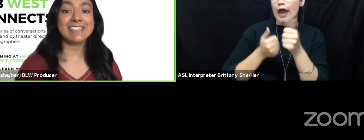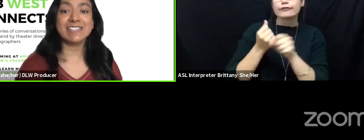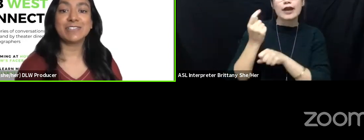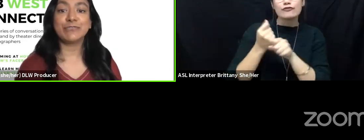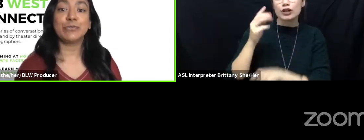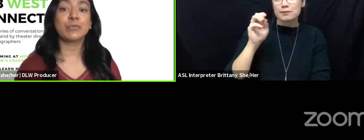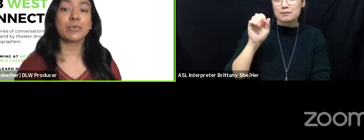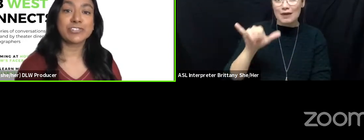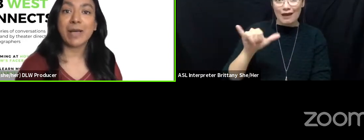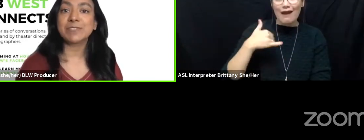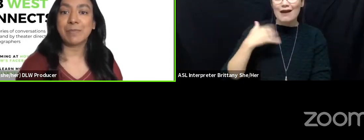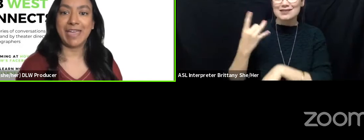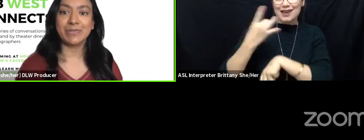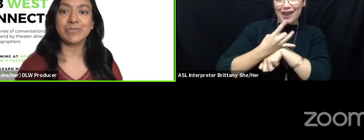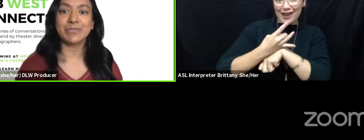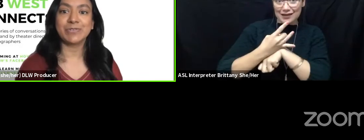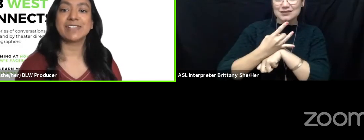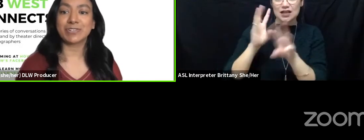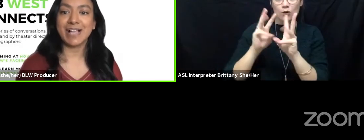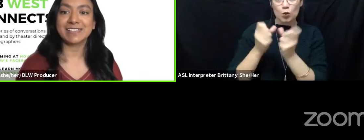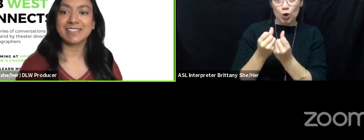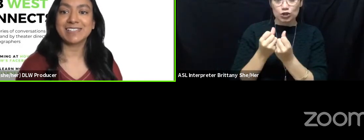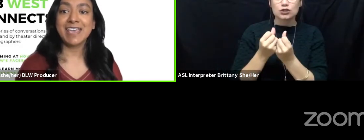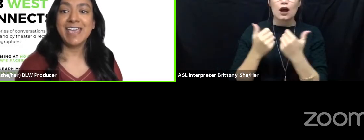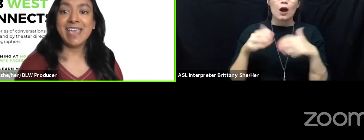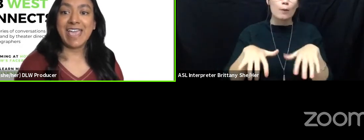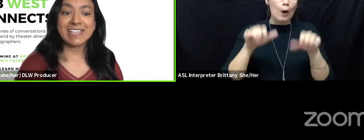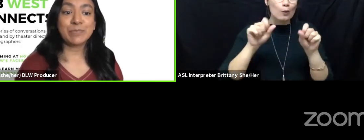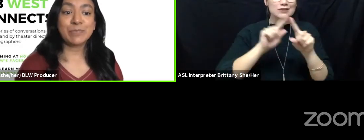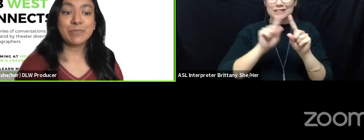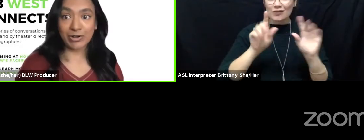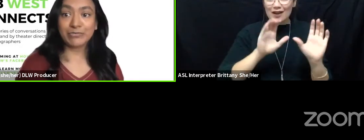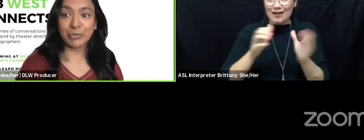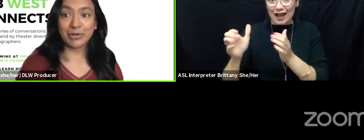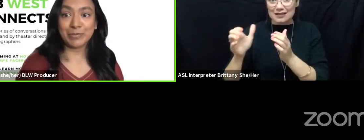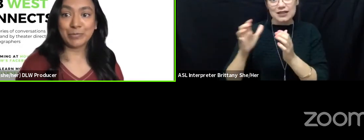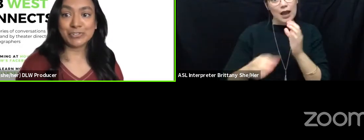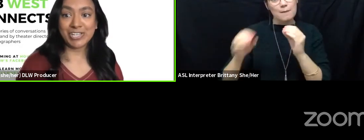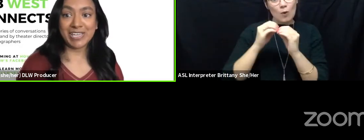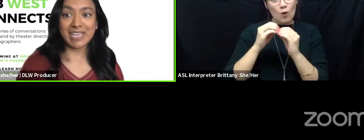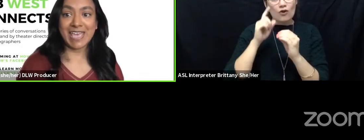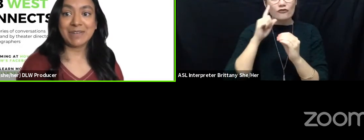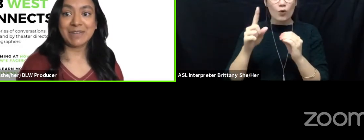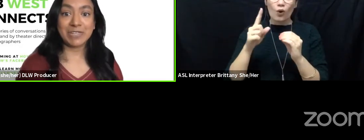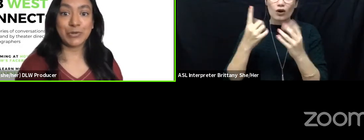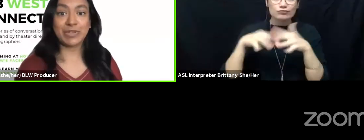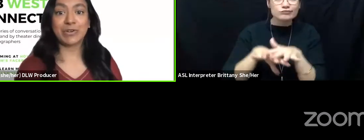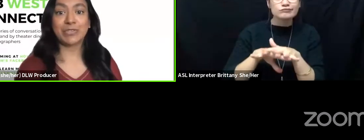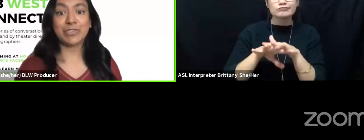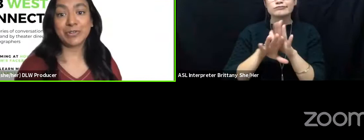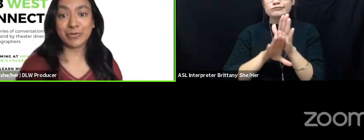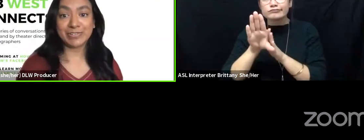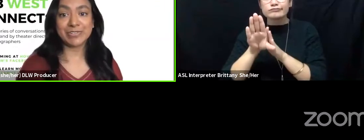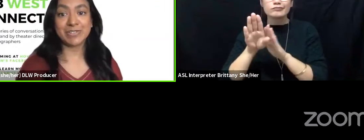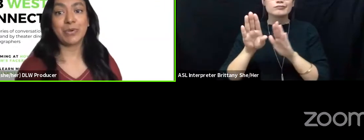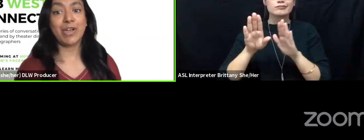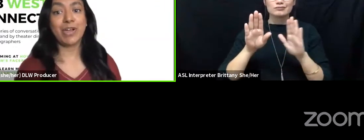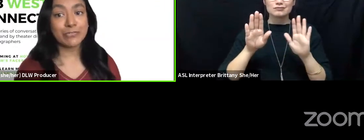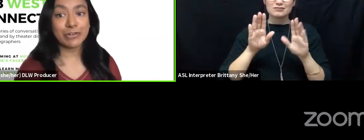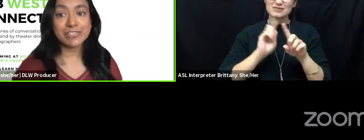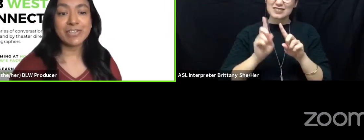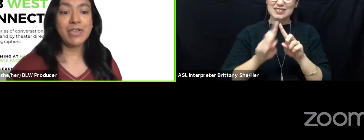8-day intensive full of workshops, panels, masterclasses, and more for emerging and mid-career theater directors